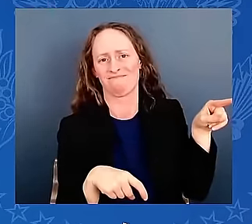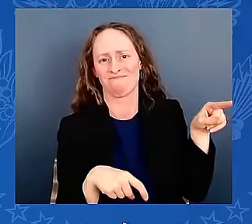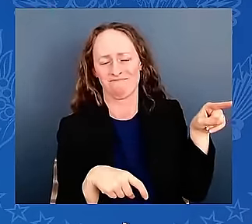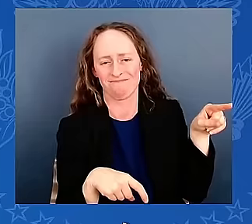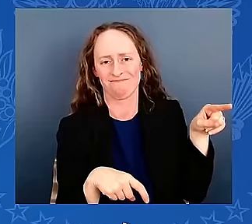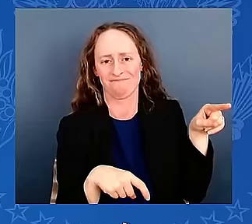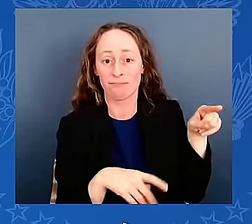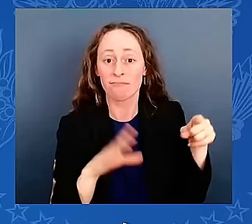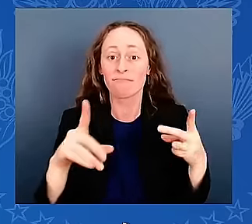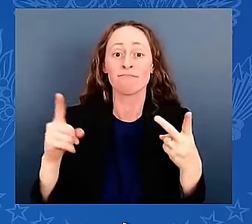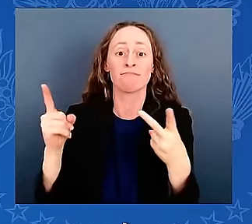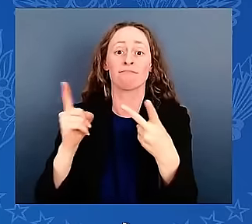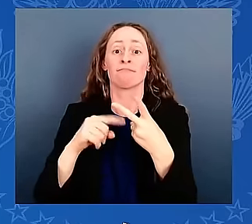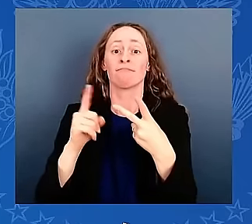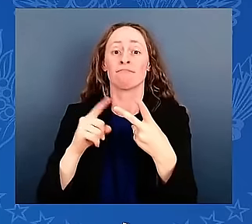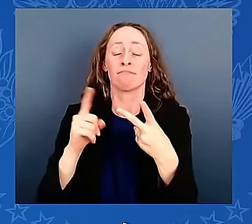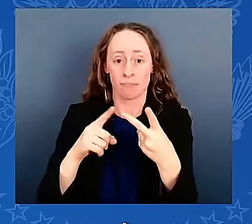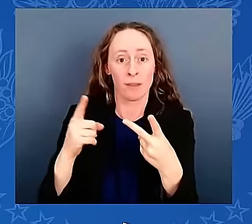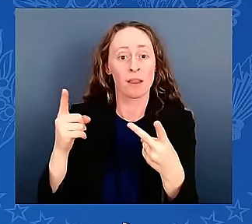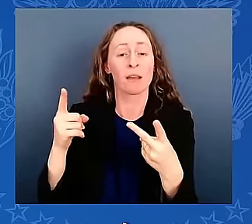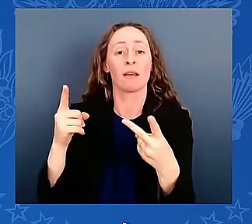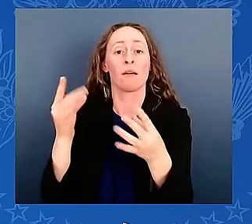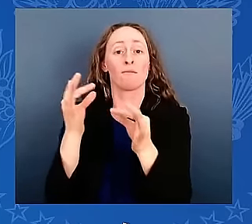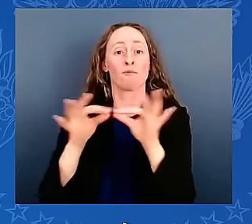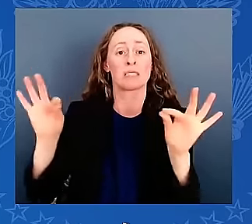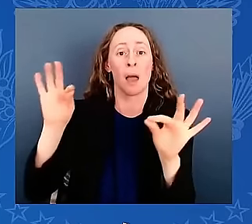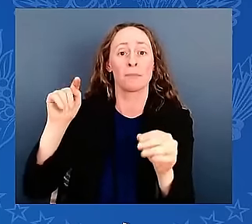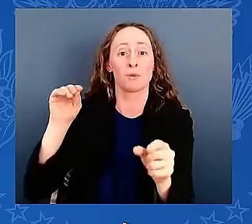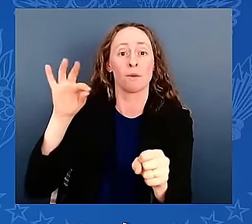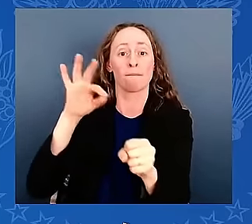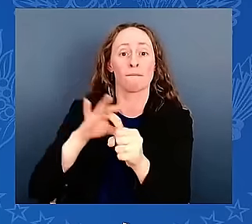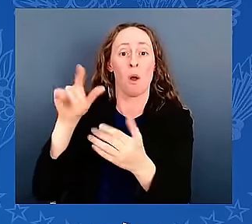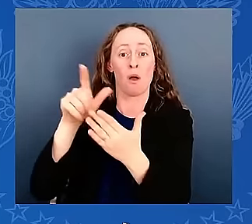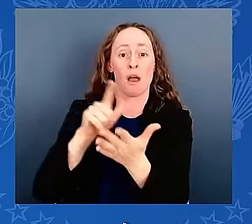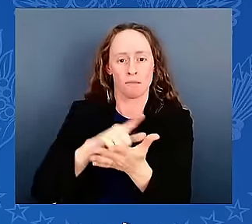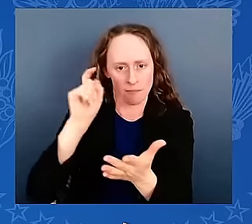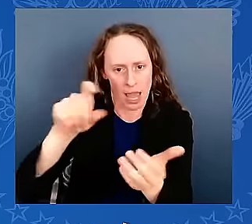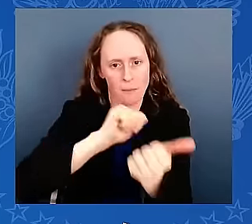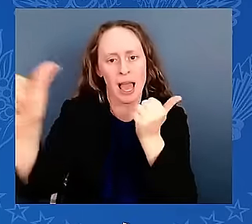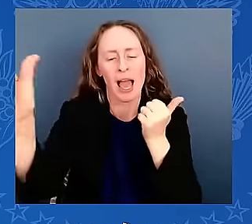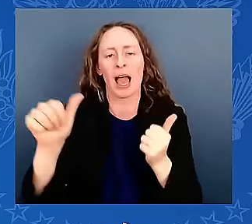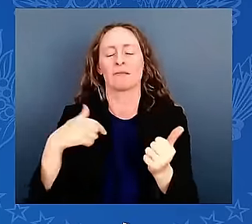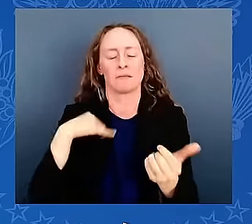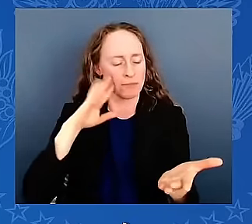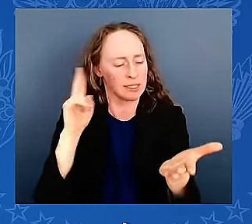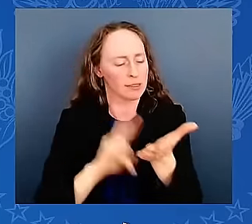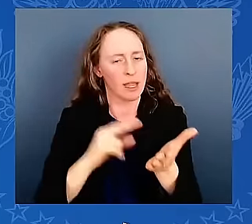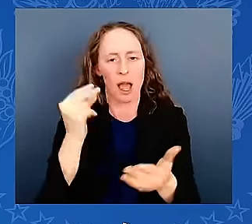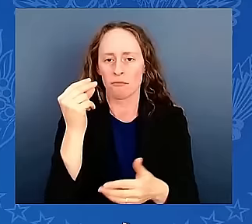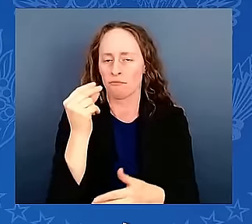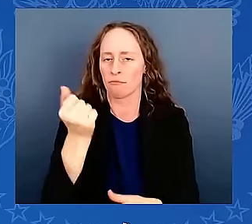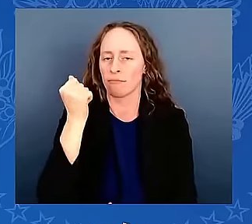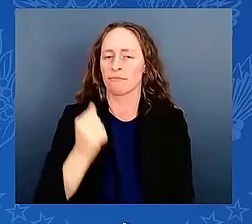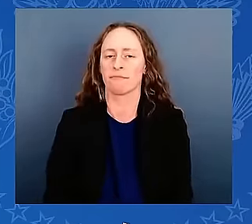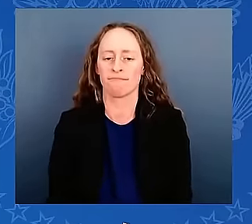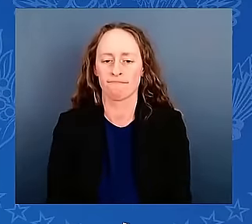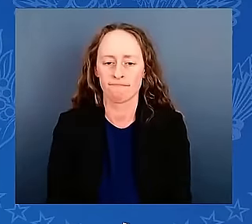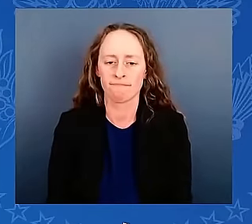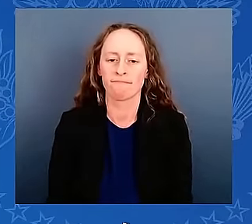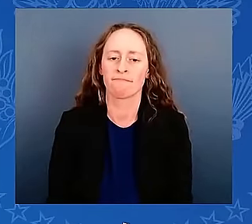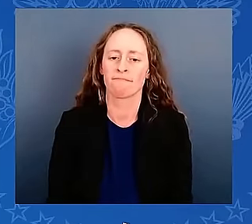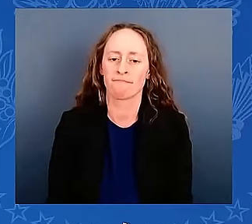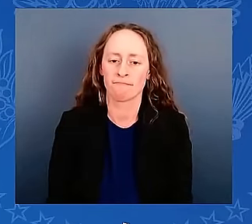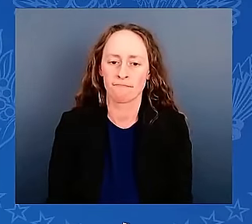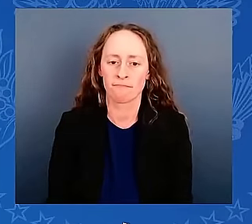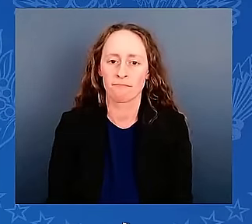And I'll sign them both into law immediately. And guess what? Come hell or high water, we're going to restore Roe v. Wade as the law